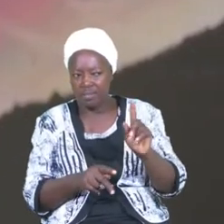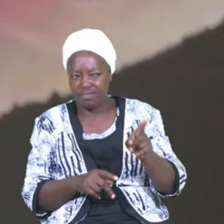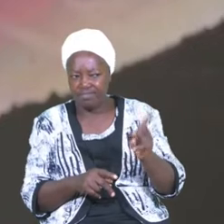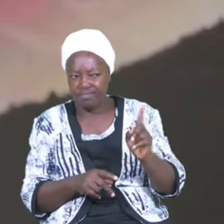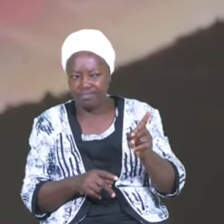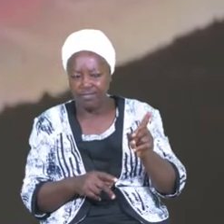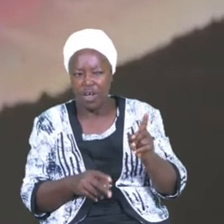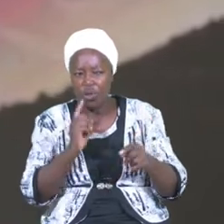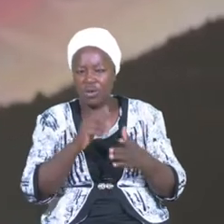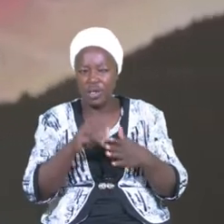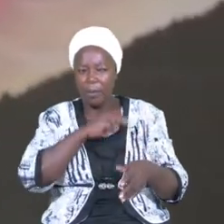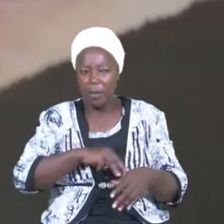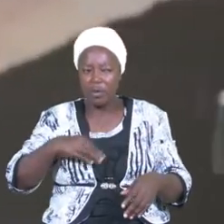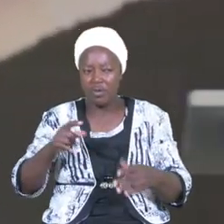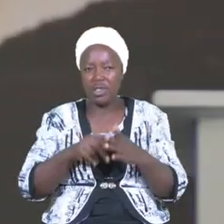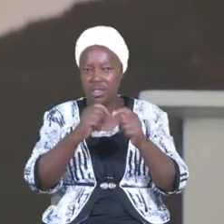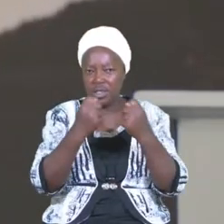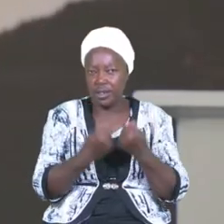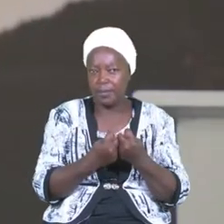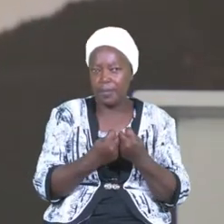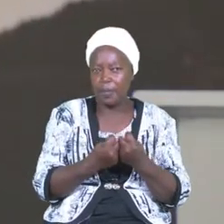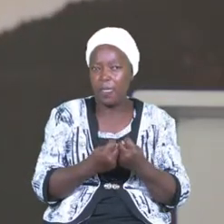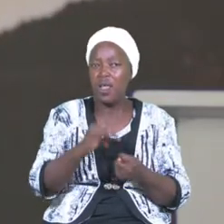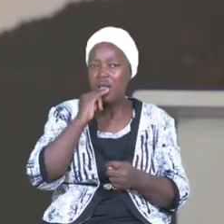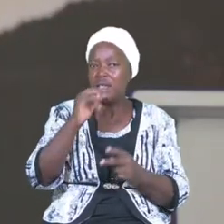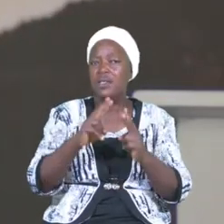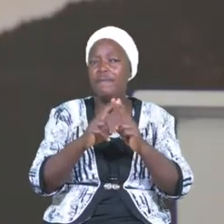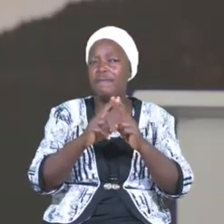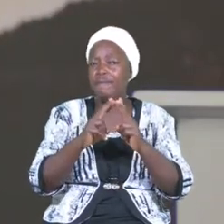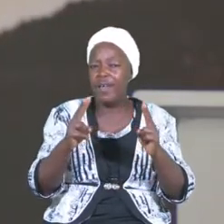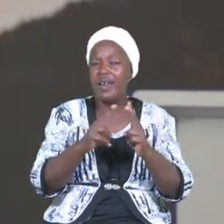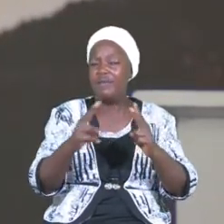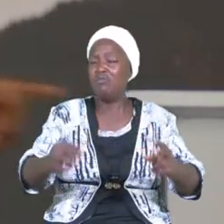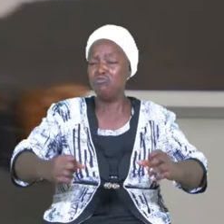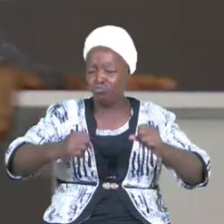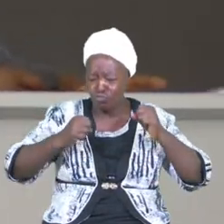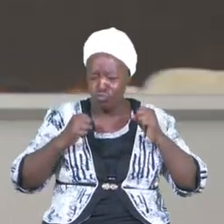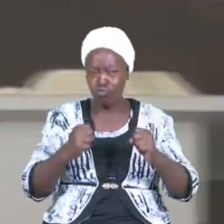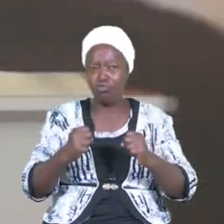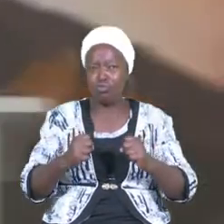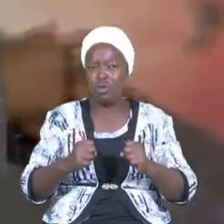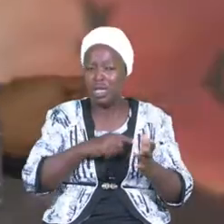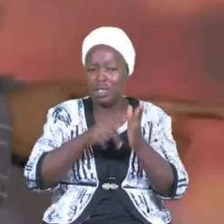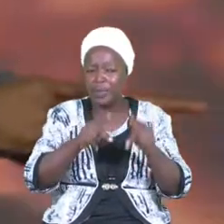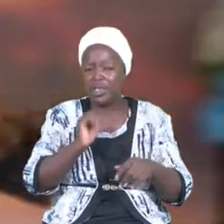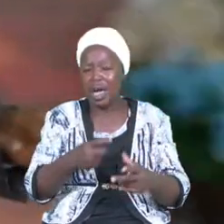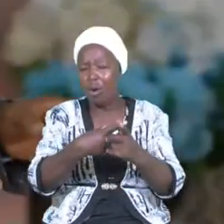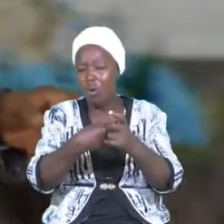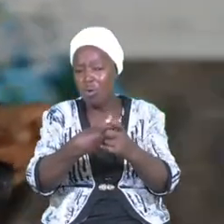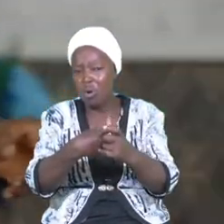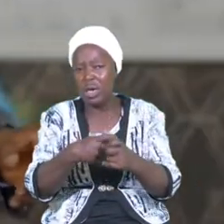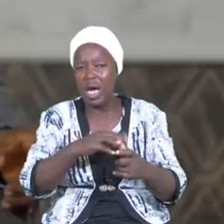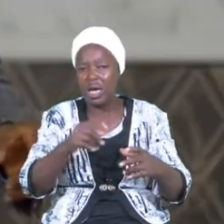this team, is very agile. He can run. He can catch